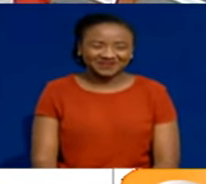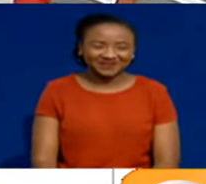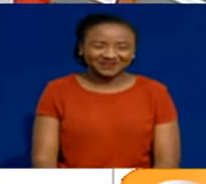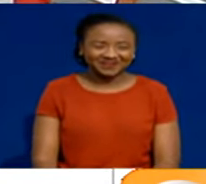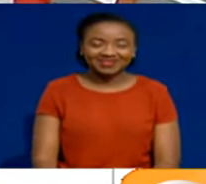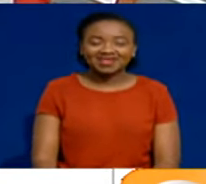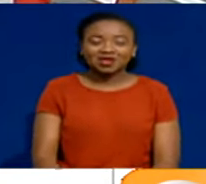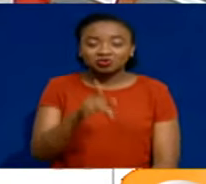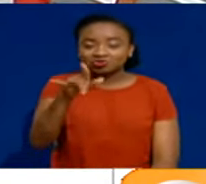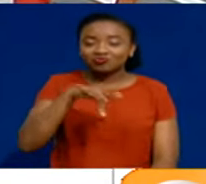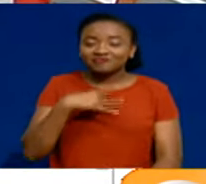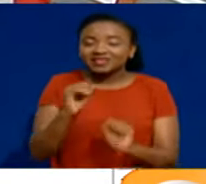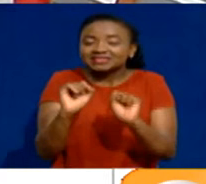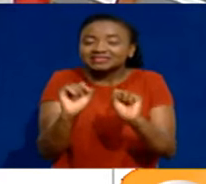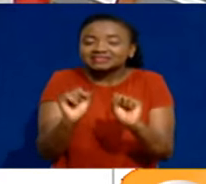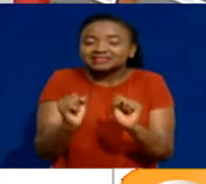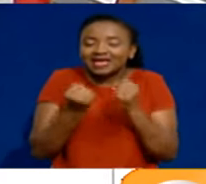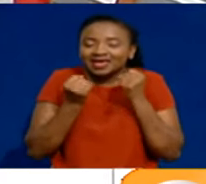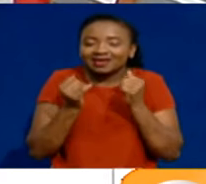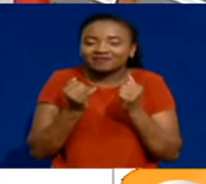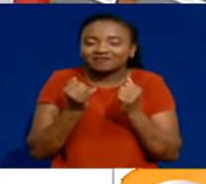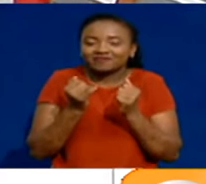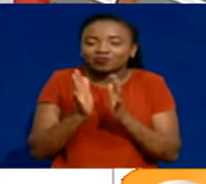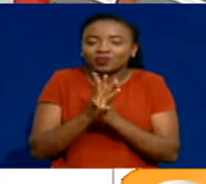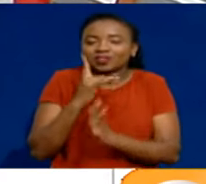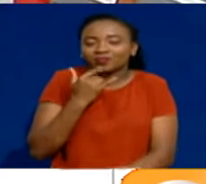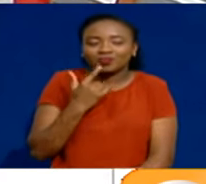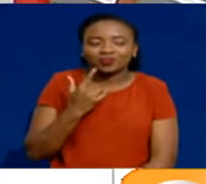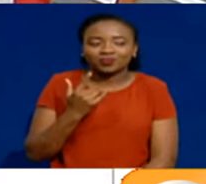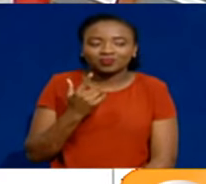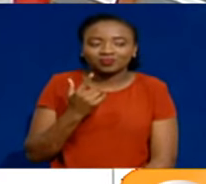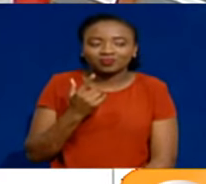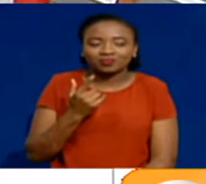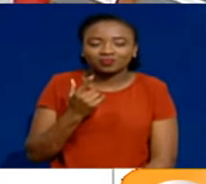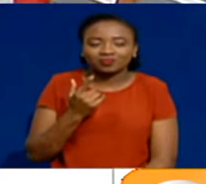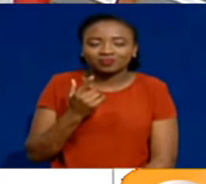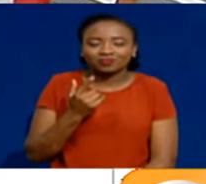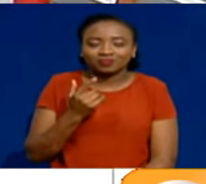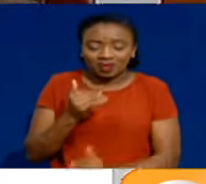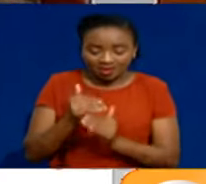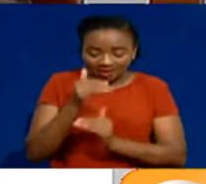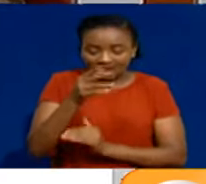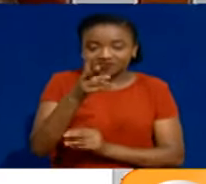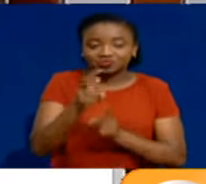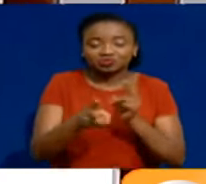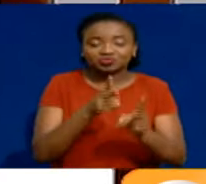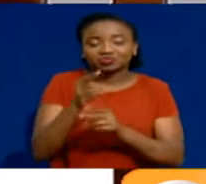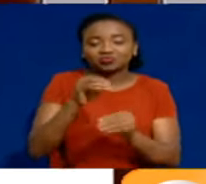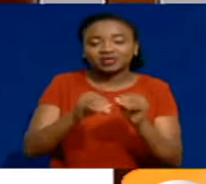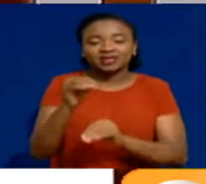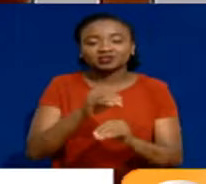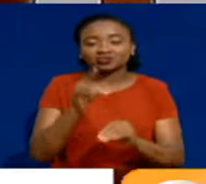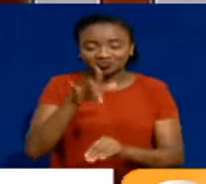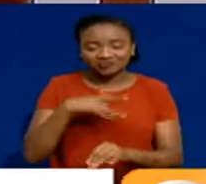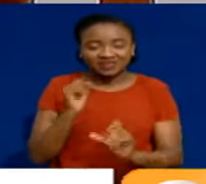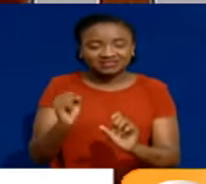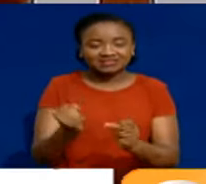In whose hands will you be safe? After 2022 elections.